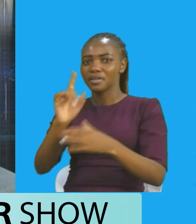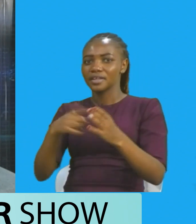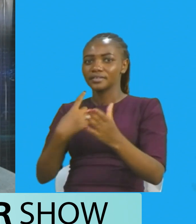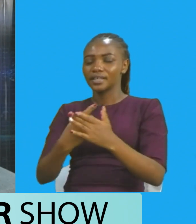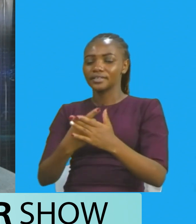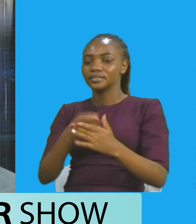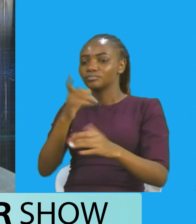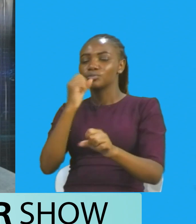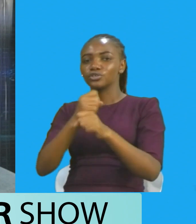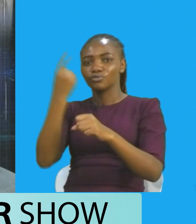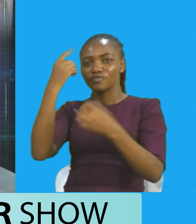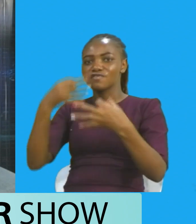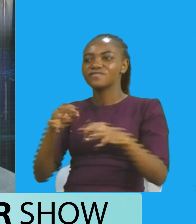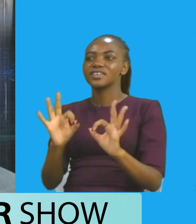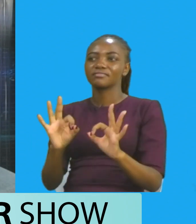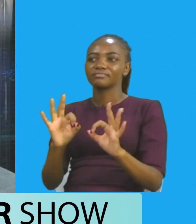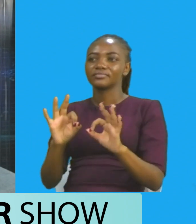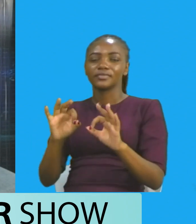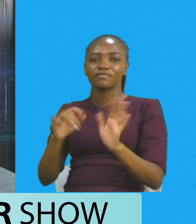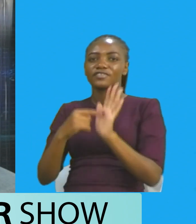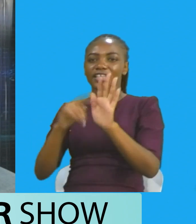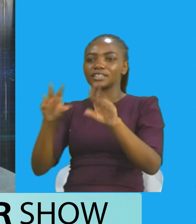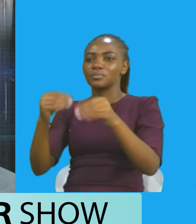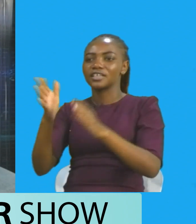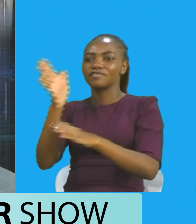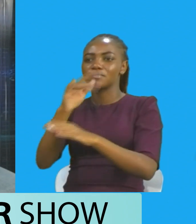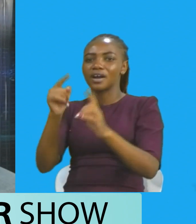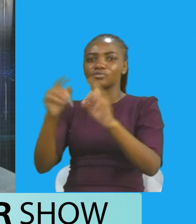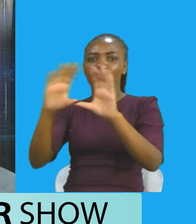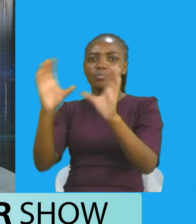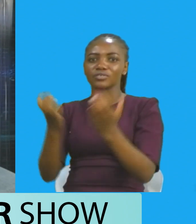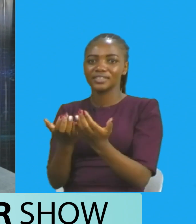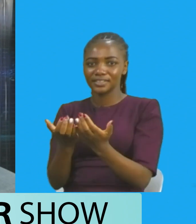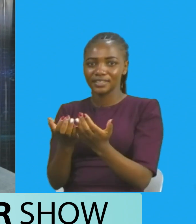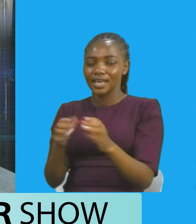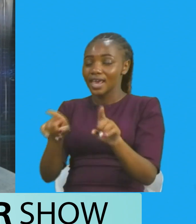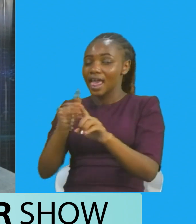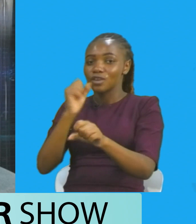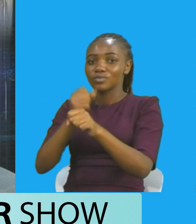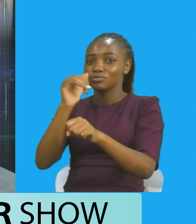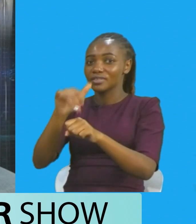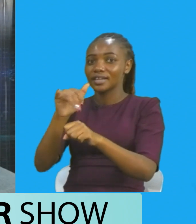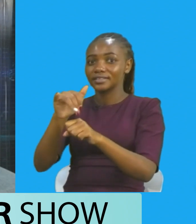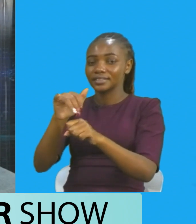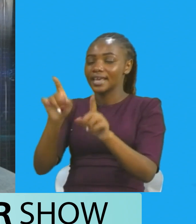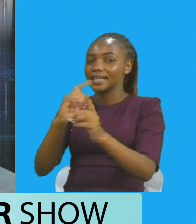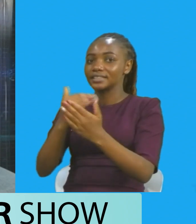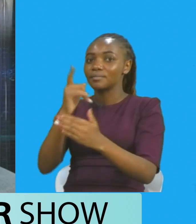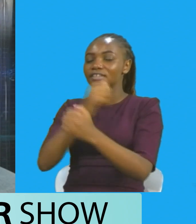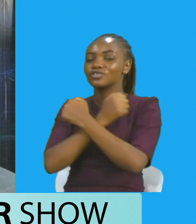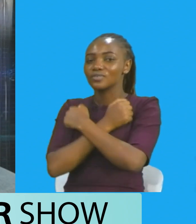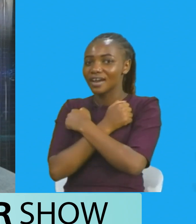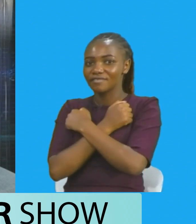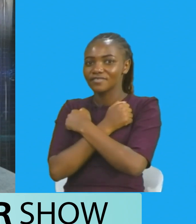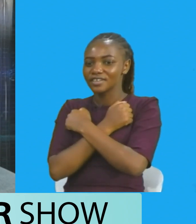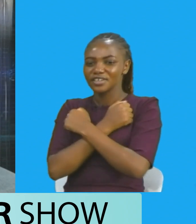of trainees we do for free, and we give back the community for such. And you do such events, and it's something you love. You won't feel the